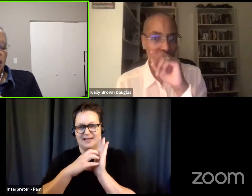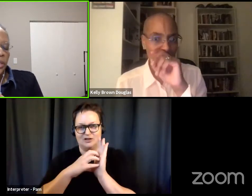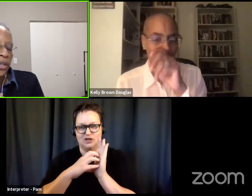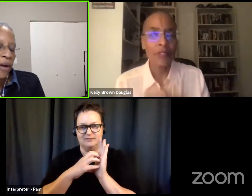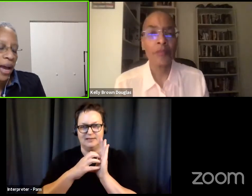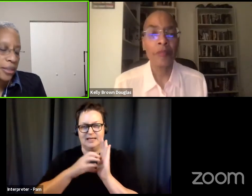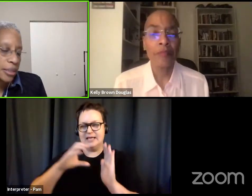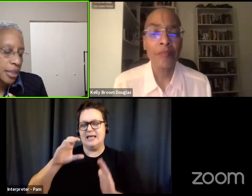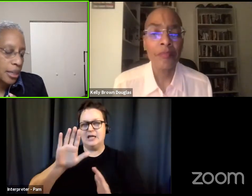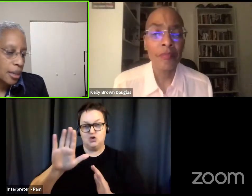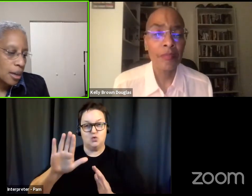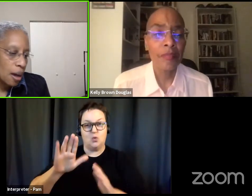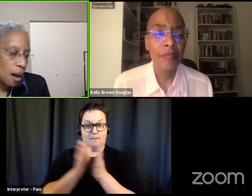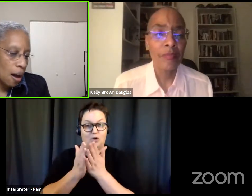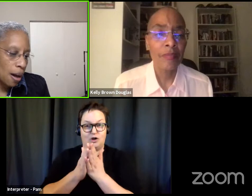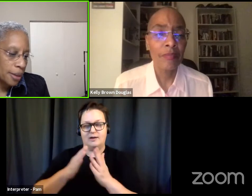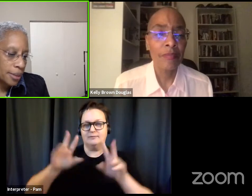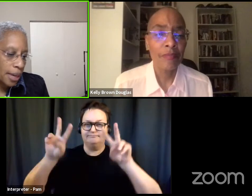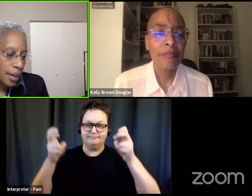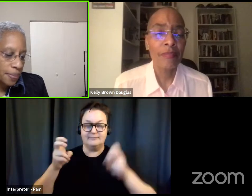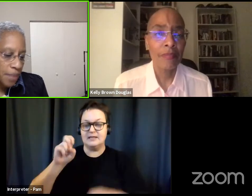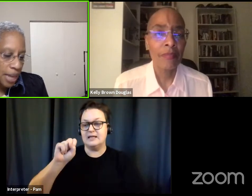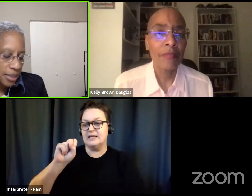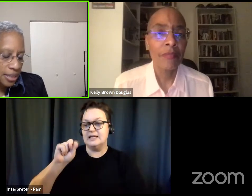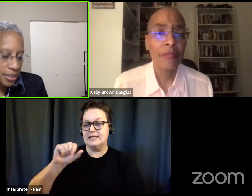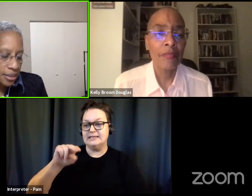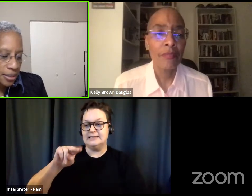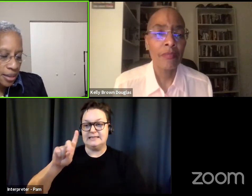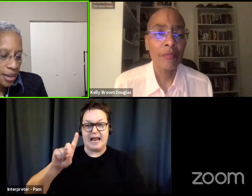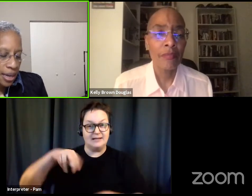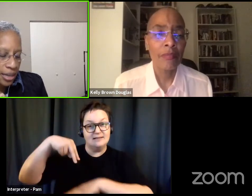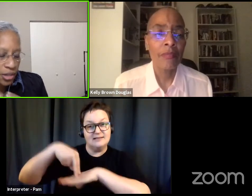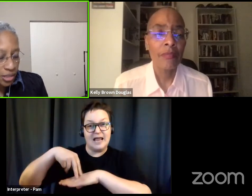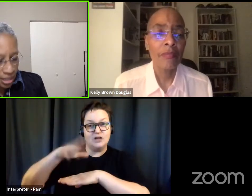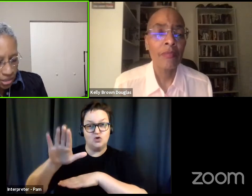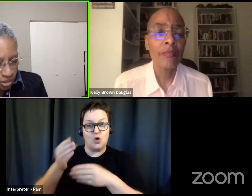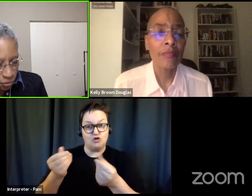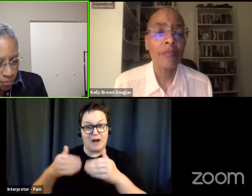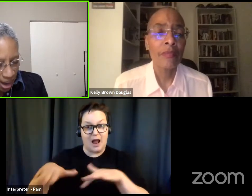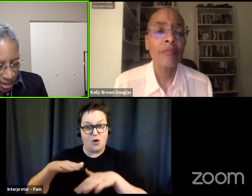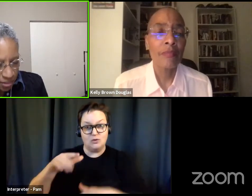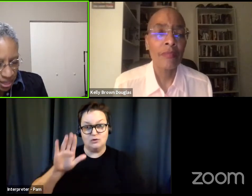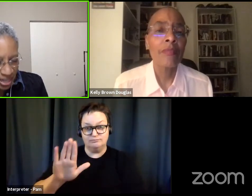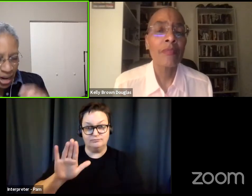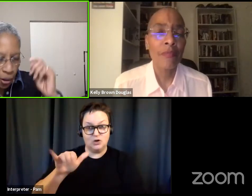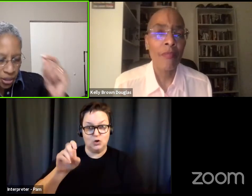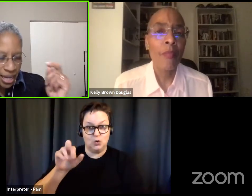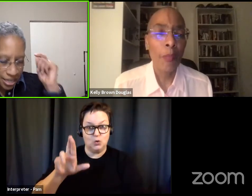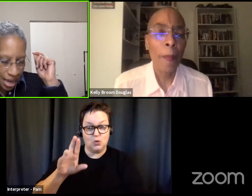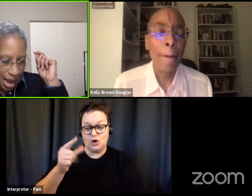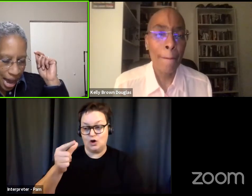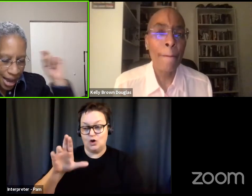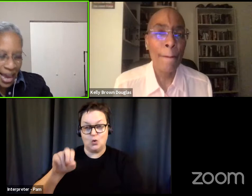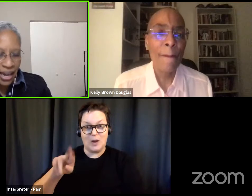your book, Stand Your Ground, on Exodus, it just reminded me that, oh yes, I had